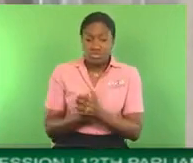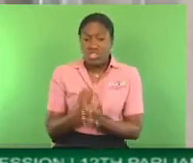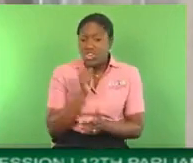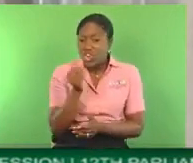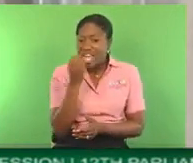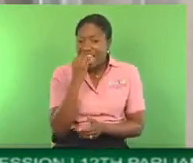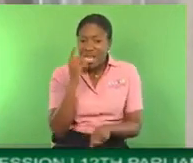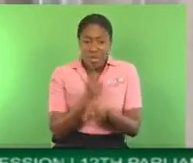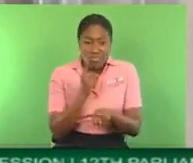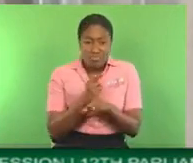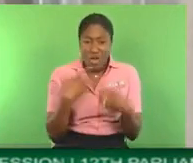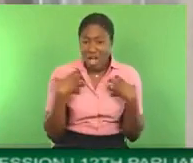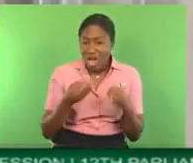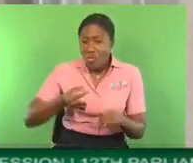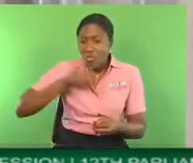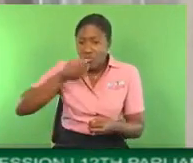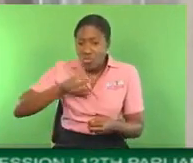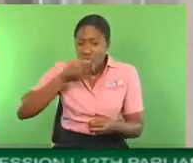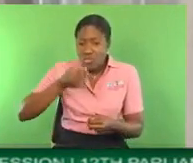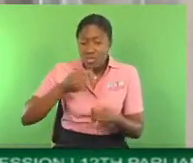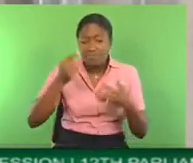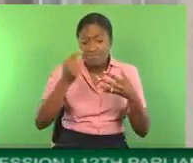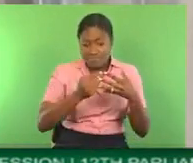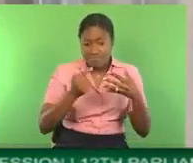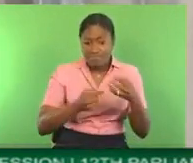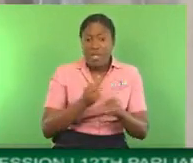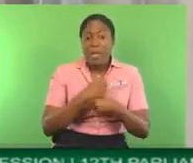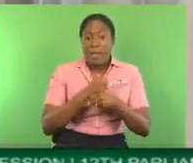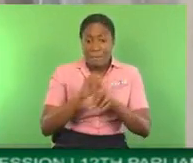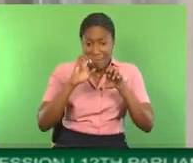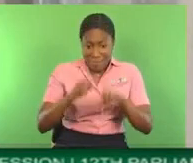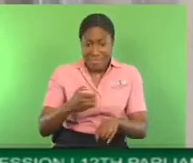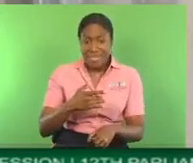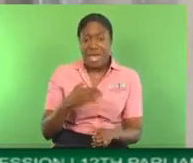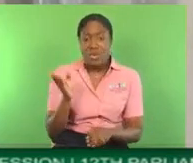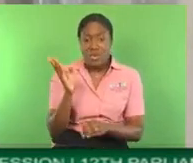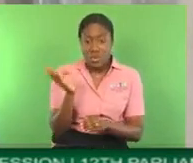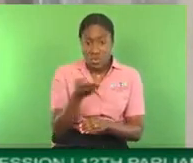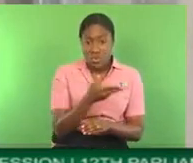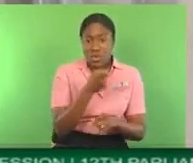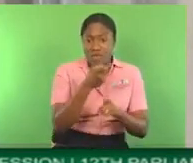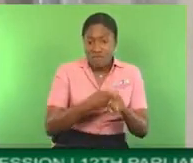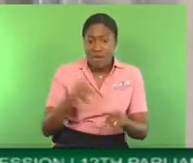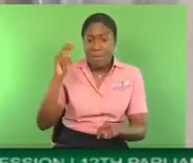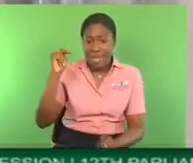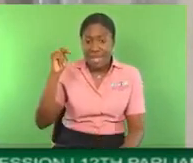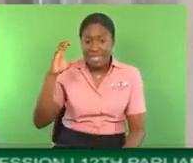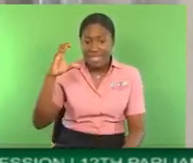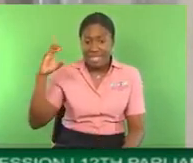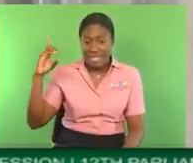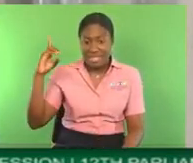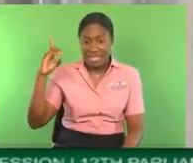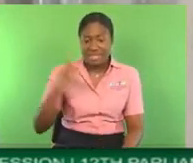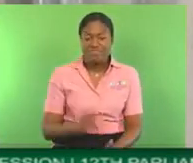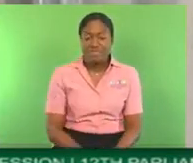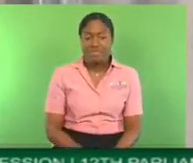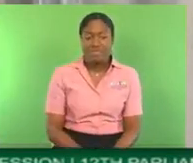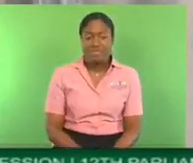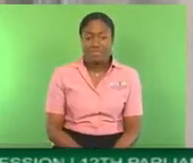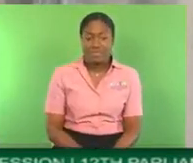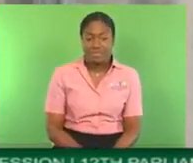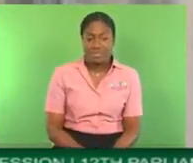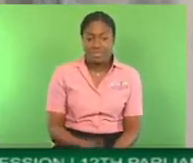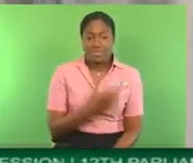diets, all increase risks of dying from NCDs. Just at the point